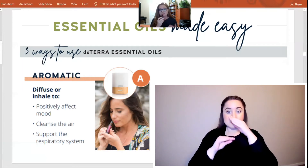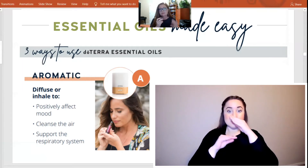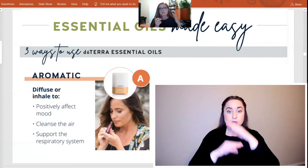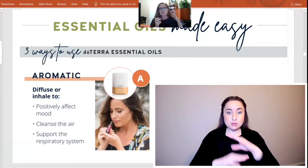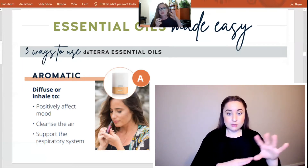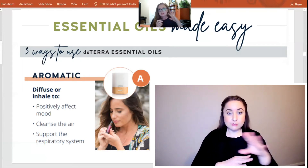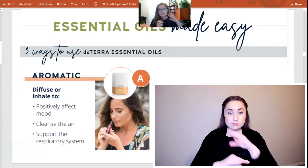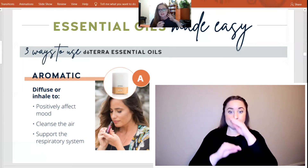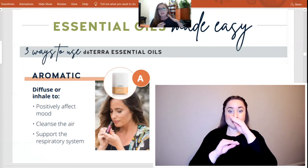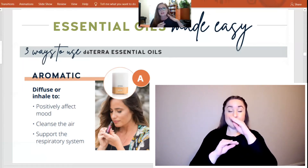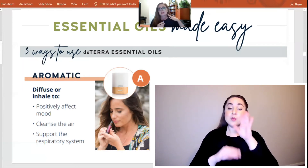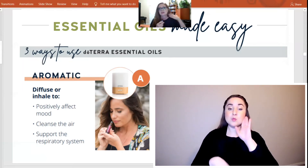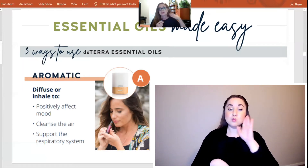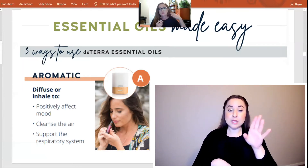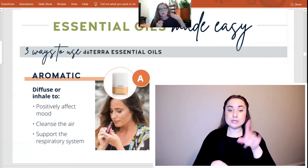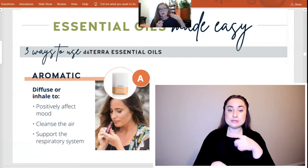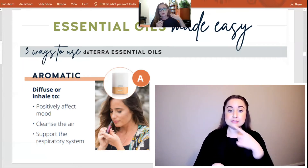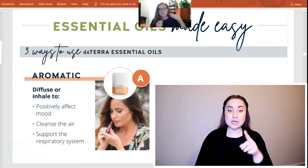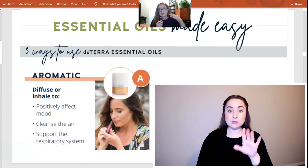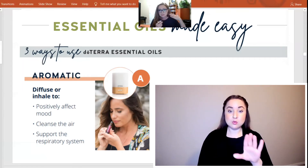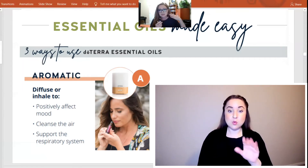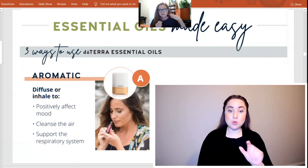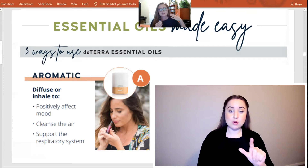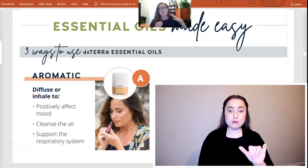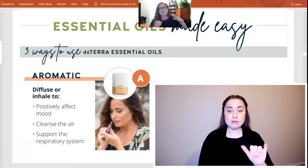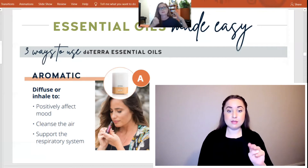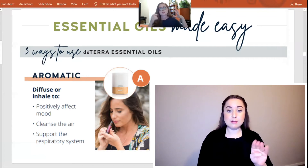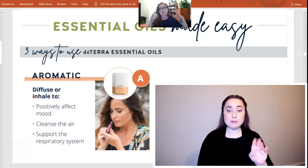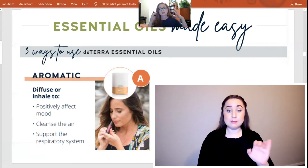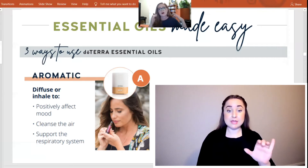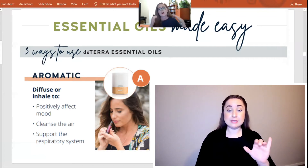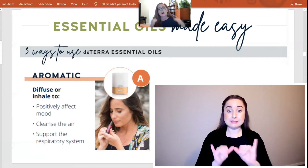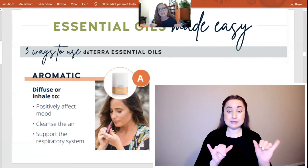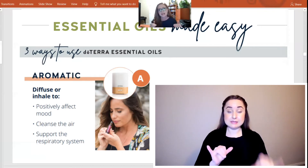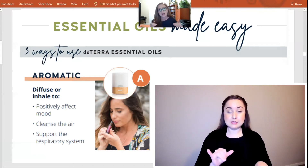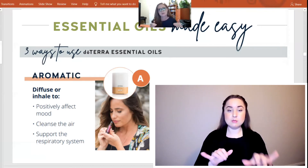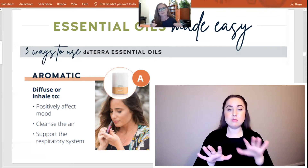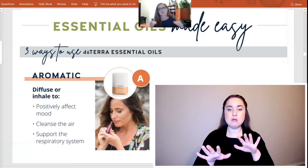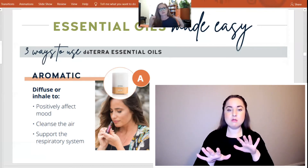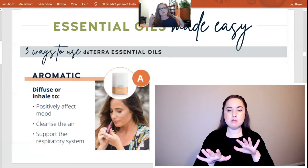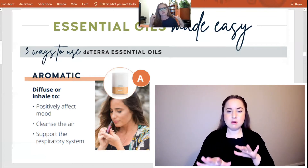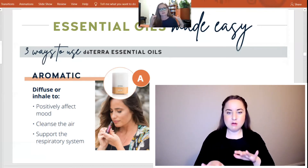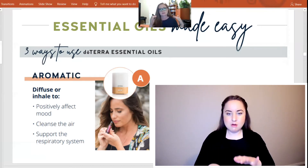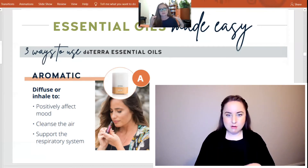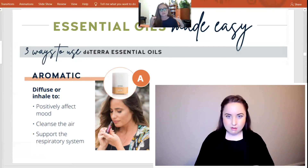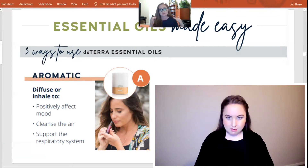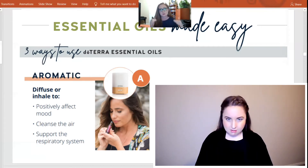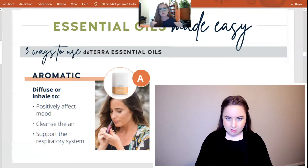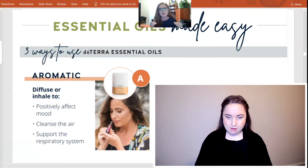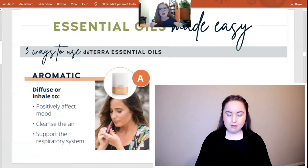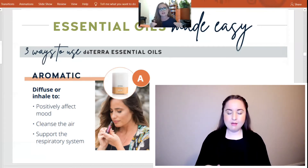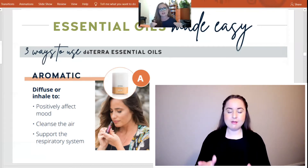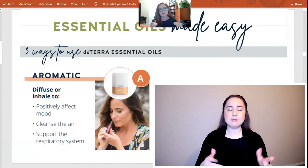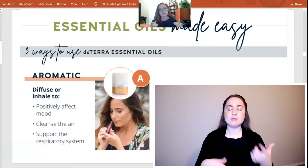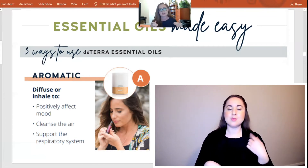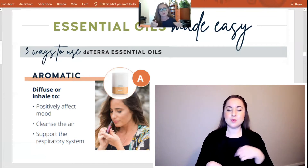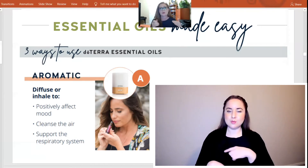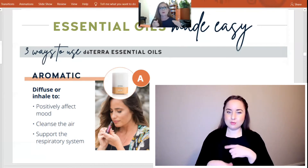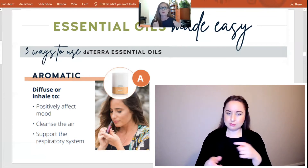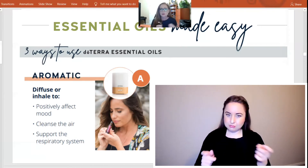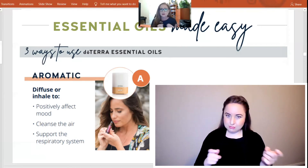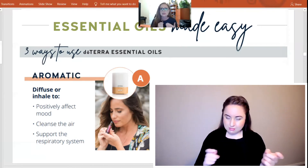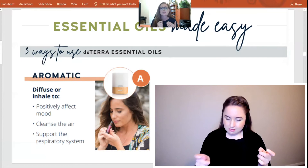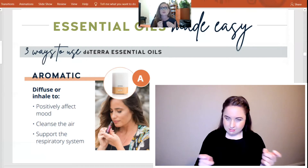it's telling your limbic system, calm down. We've got this.